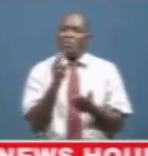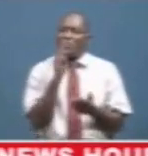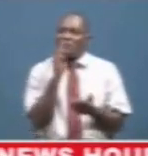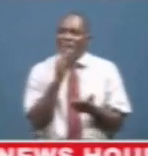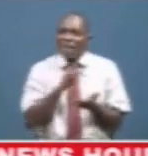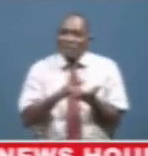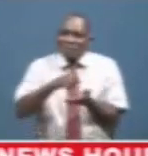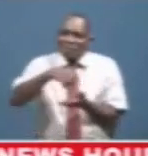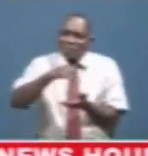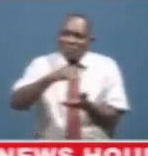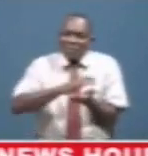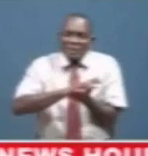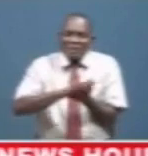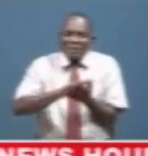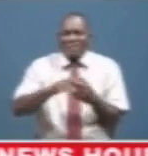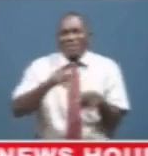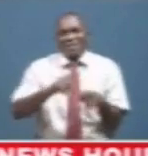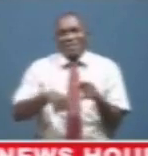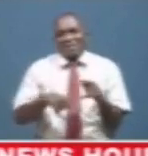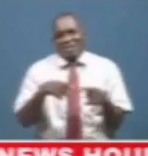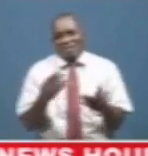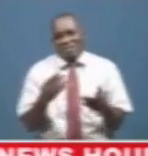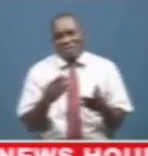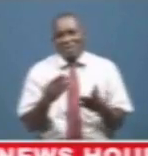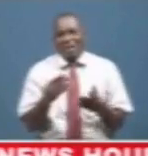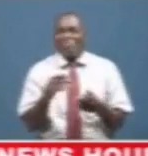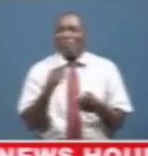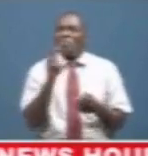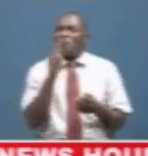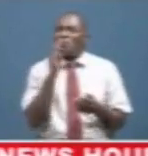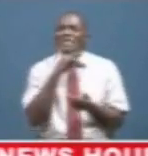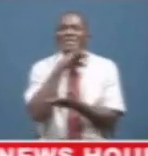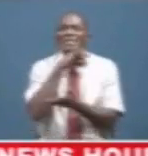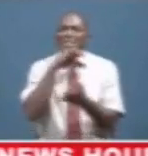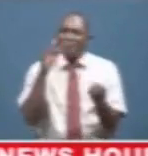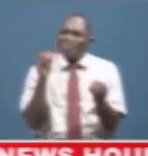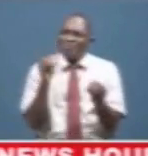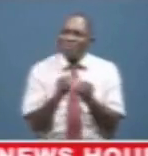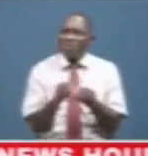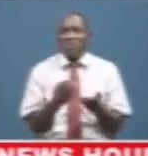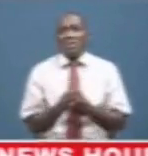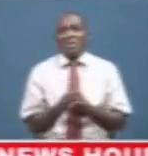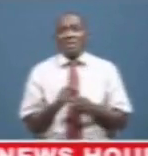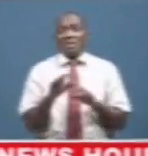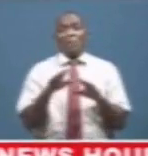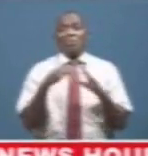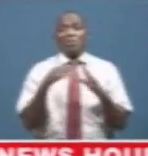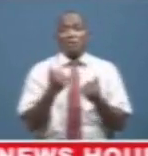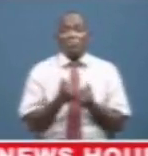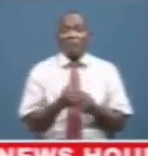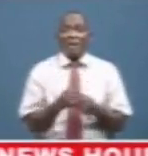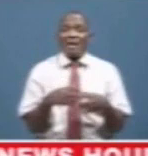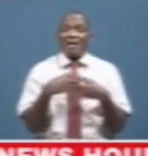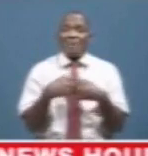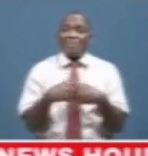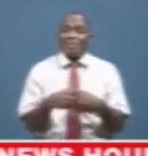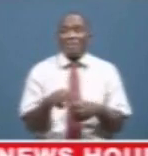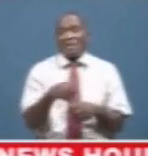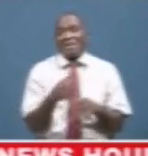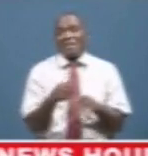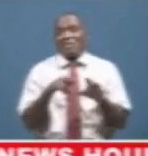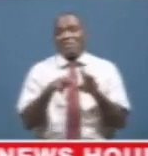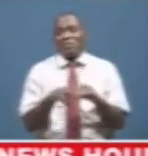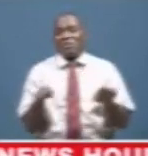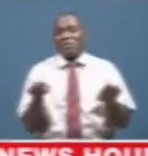its clients and consumers due to the turbidity of the commodity, forcing the company's treatment plants in some regions to